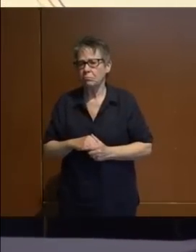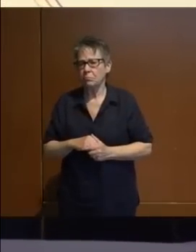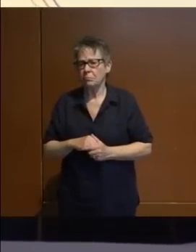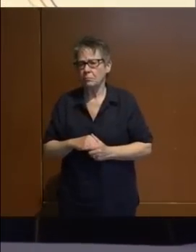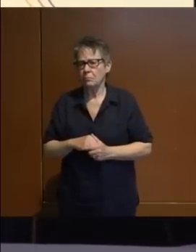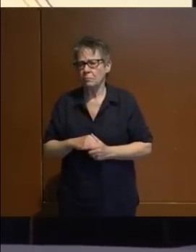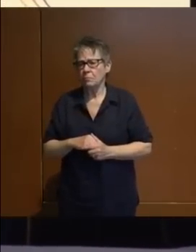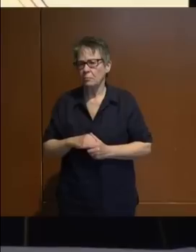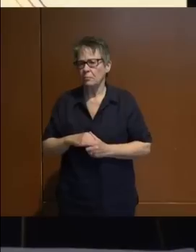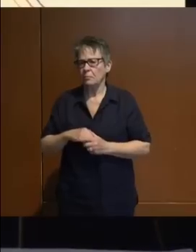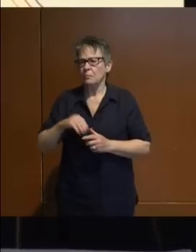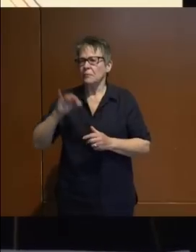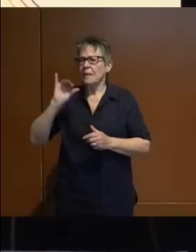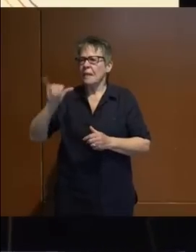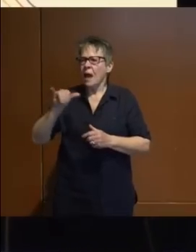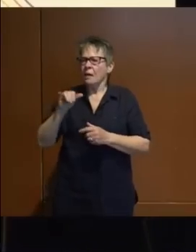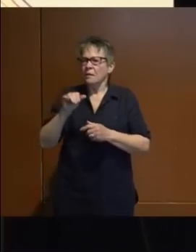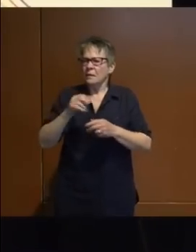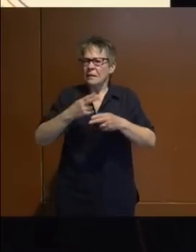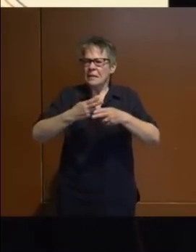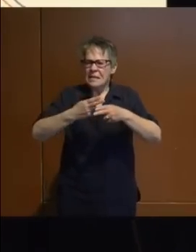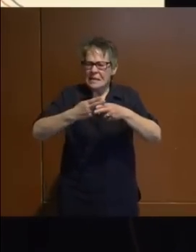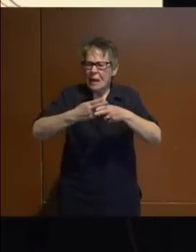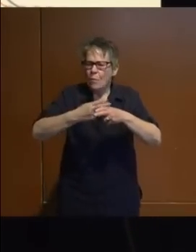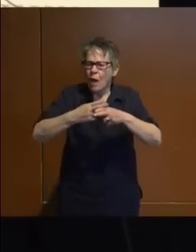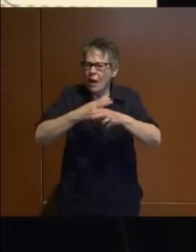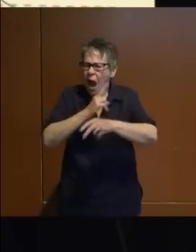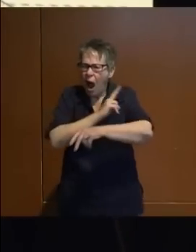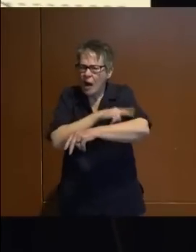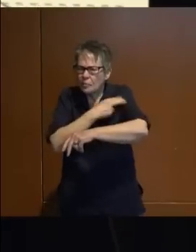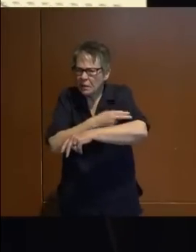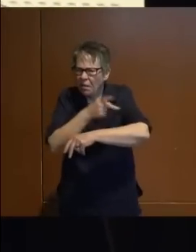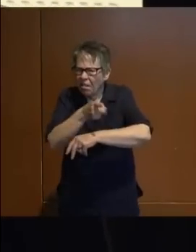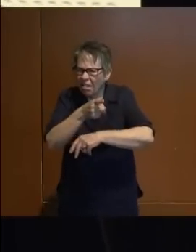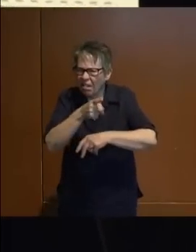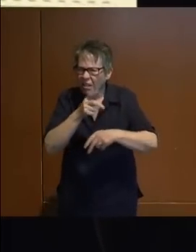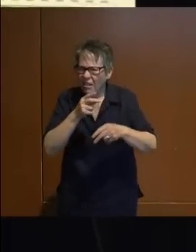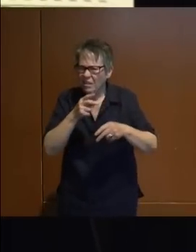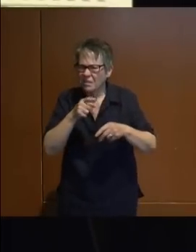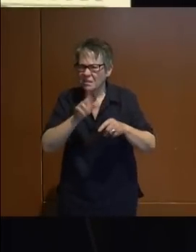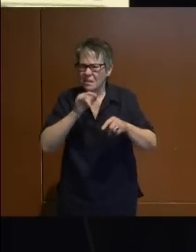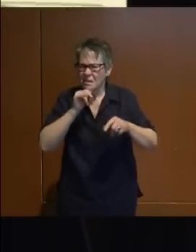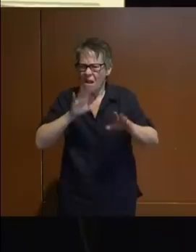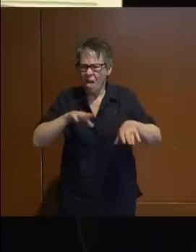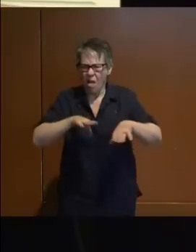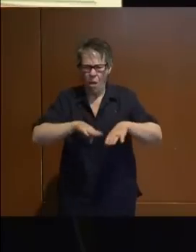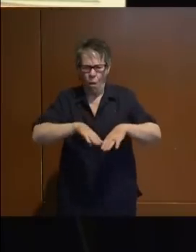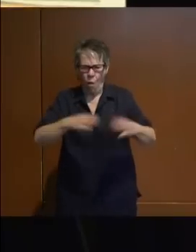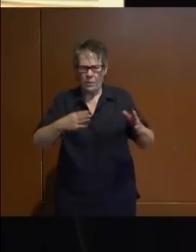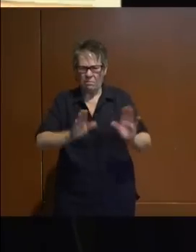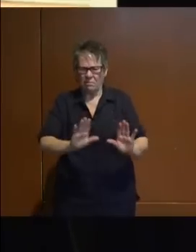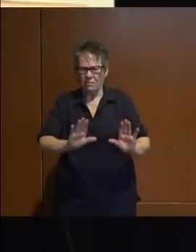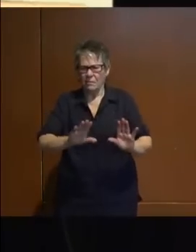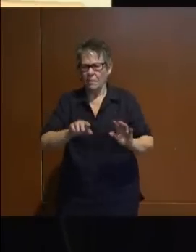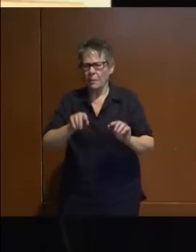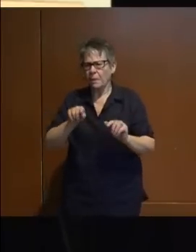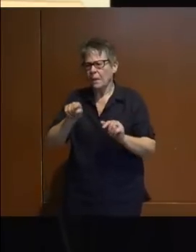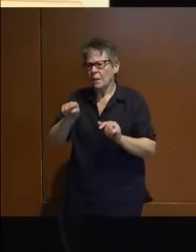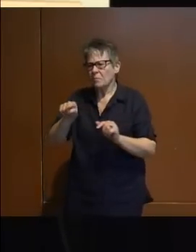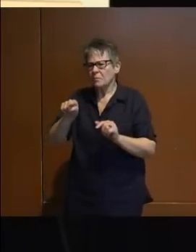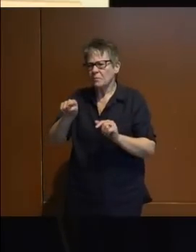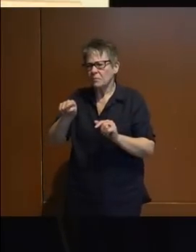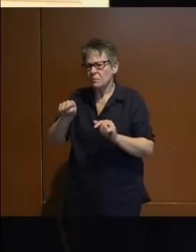week. Tomorrow, we have a group of individuals coming to Department of Health that have agreed to be the